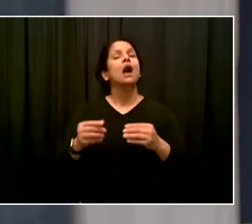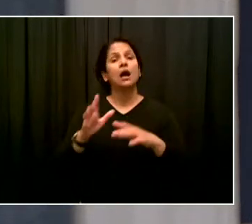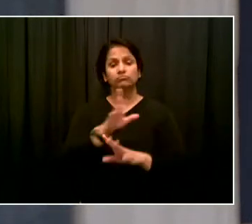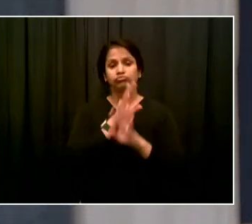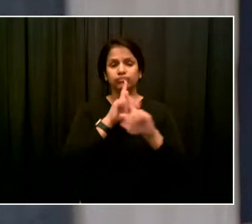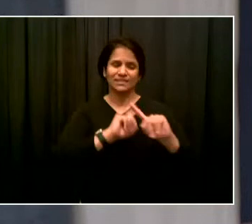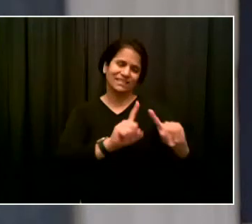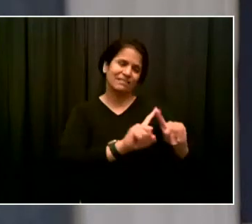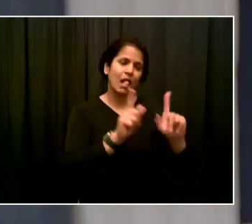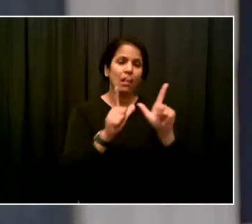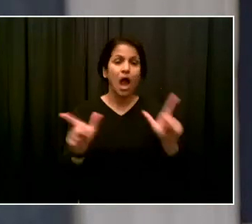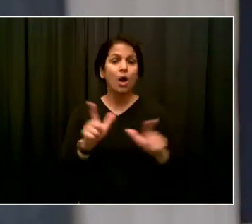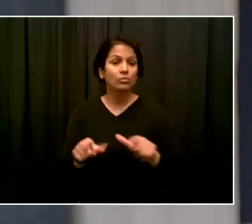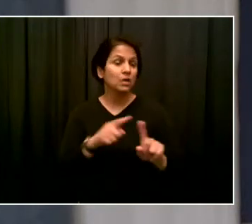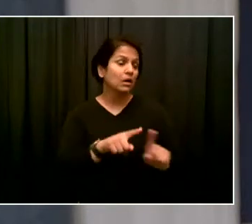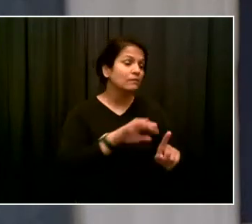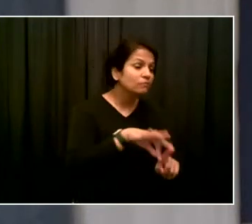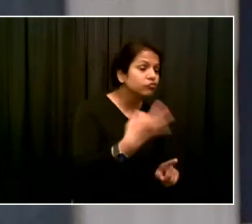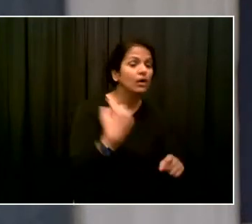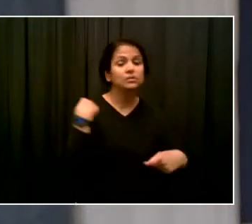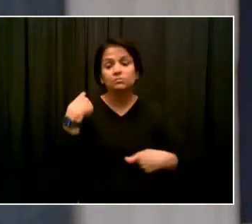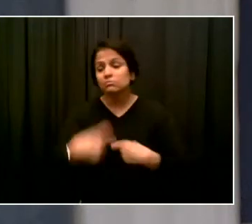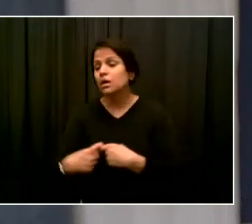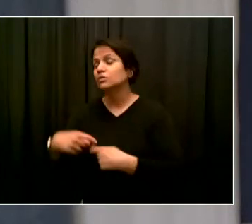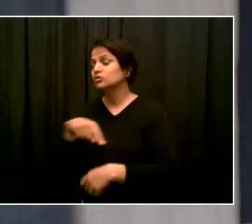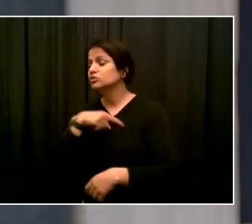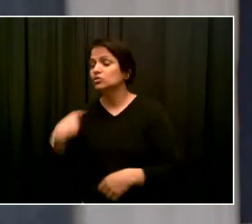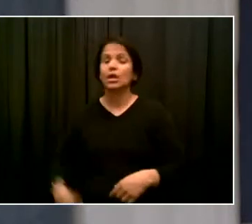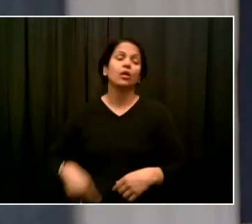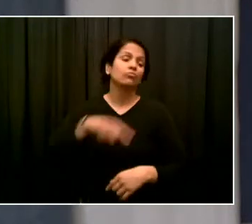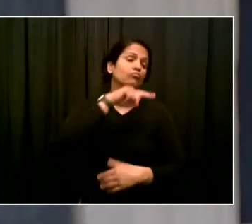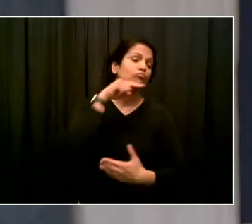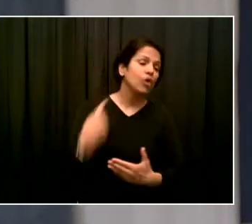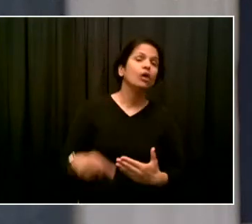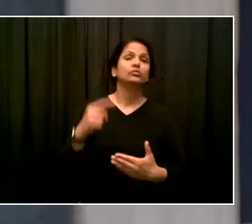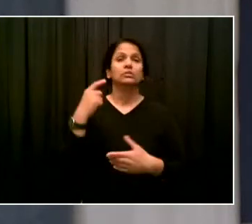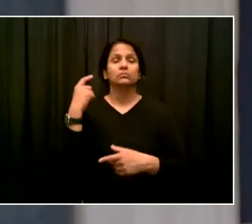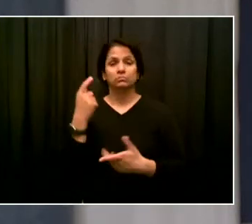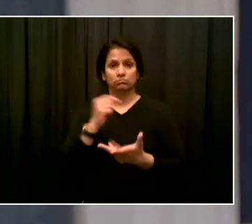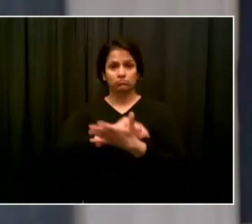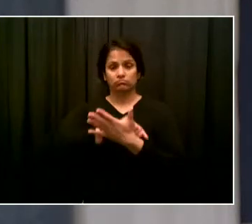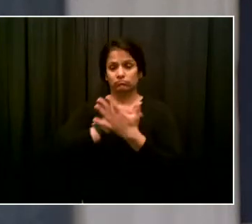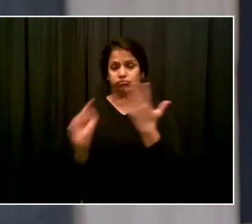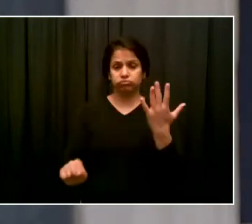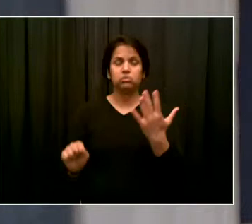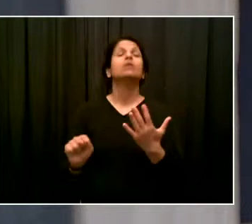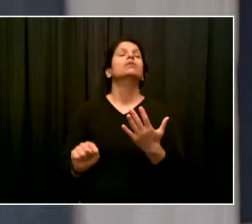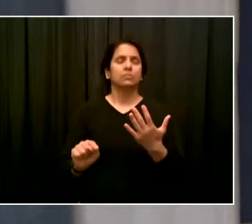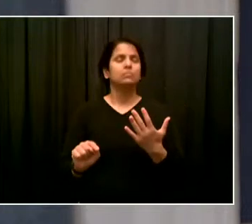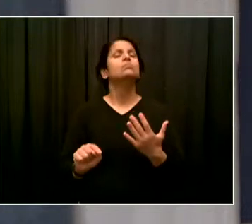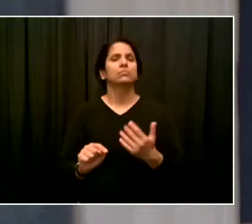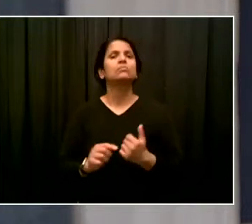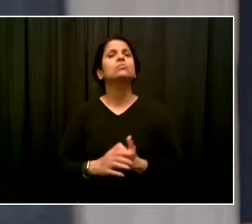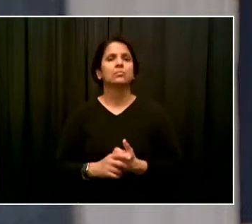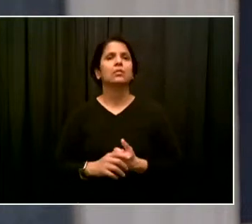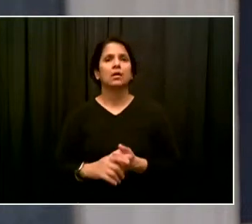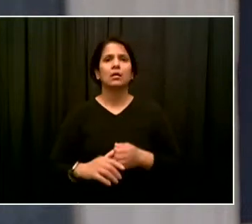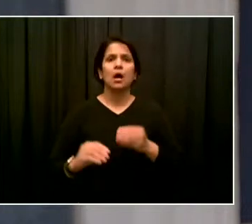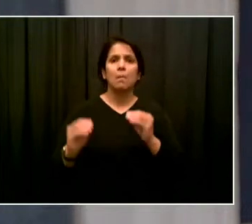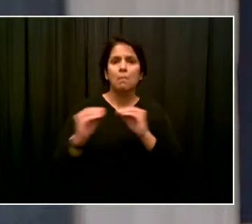We will also be doing direct outreach through partnerships with community groups, faith-based